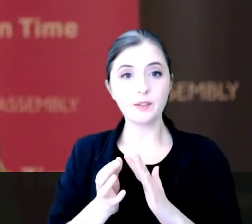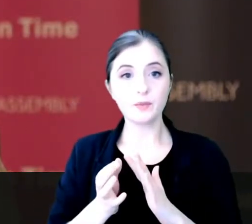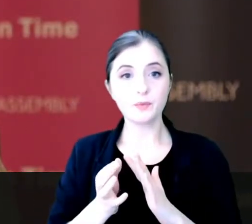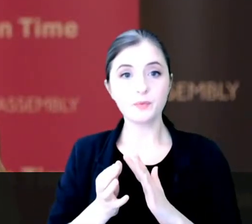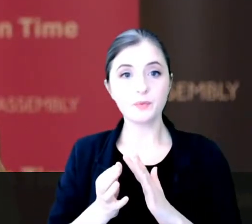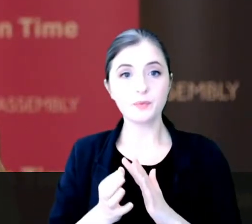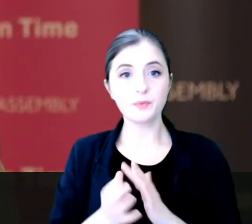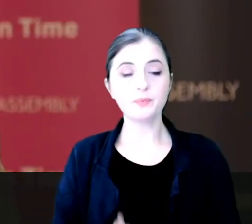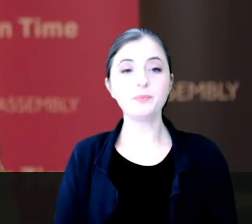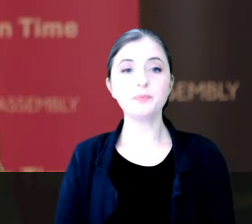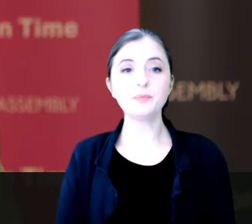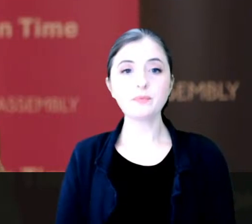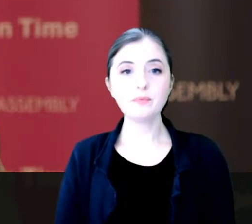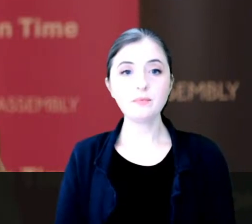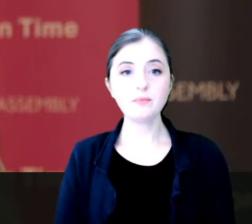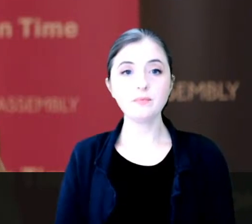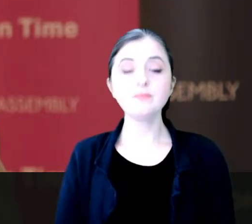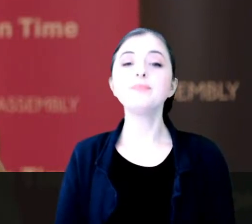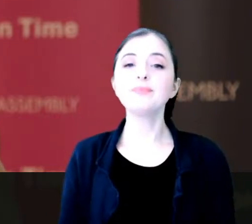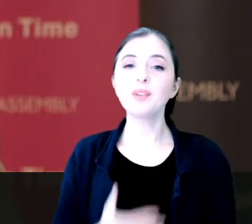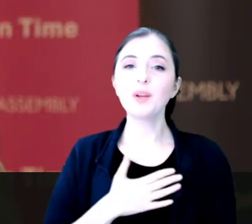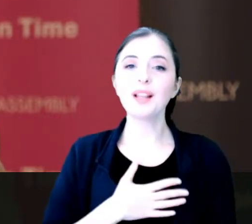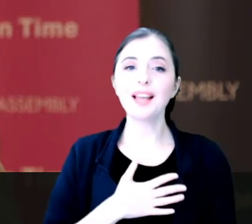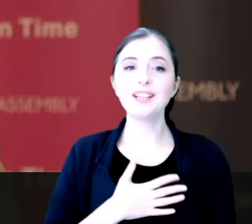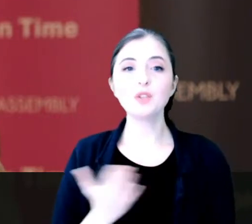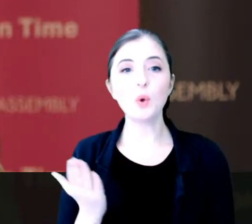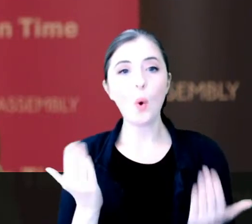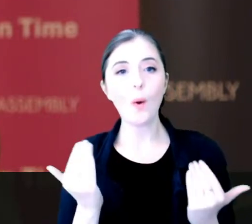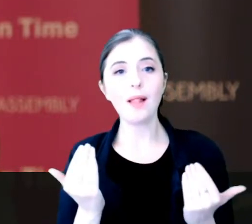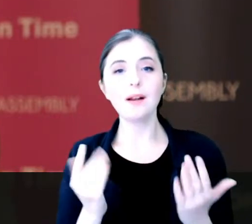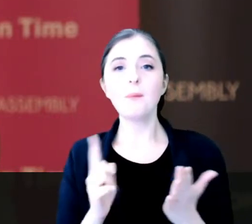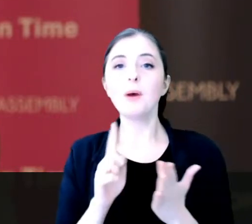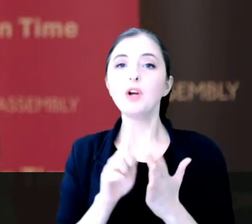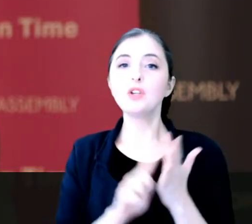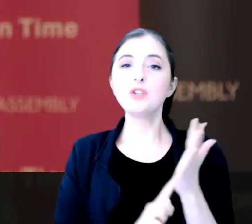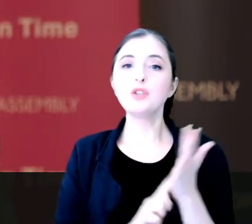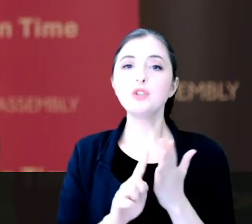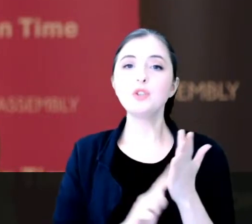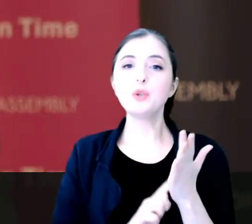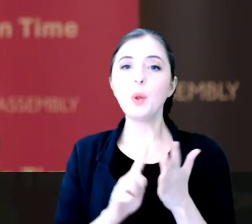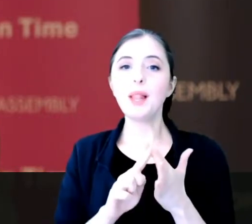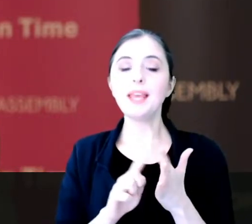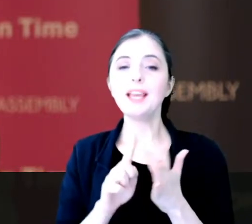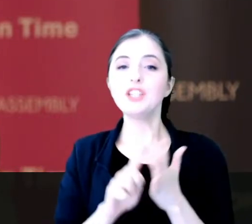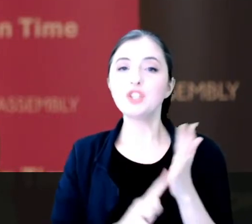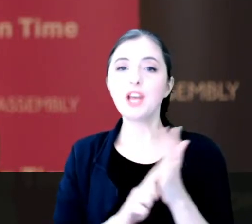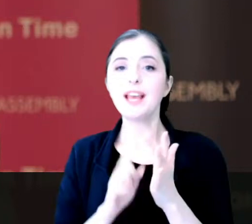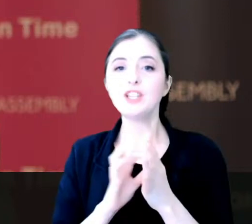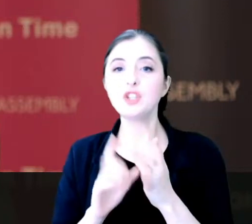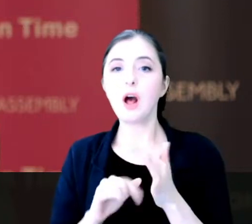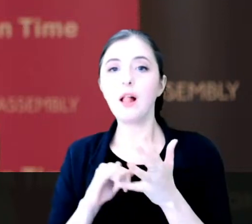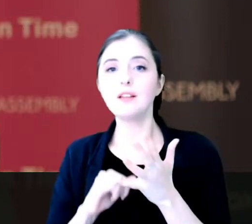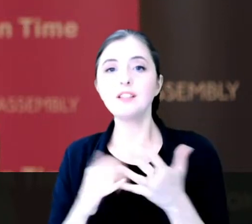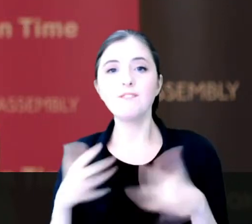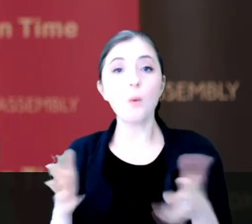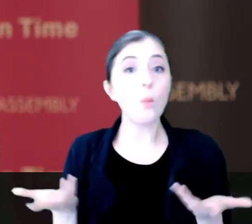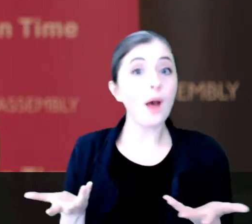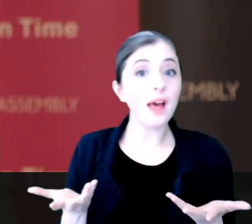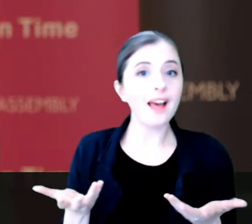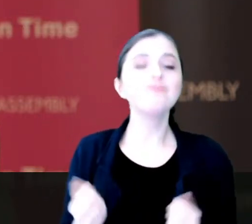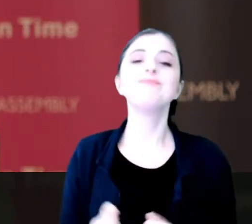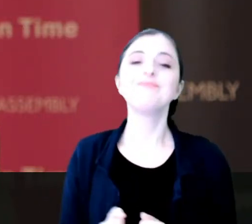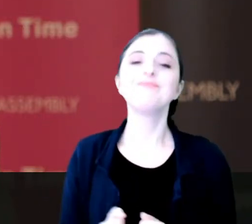Can I first of all welcome Julie J. Charles from, guess where? Waltham